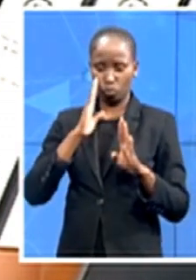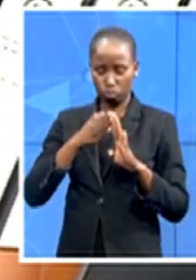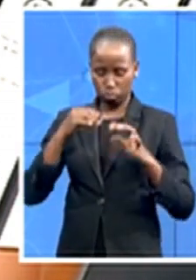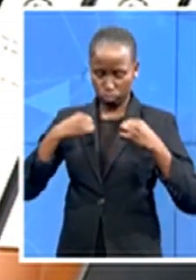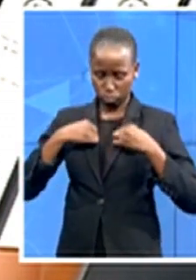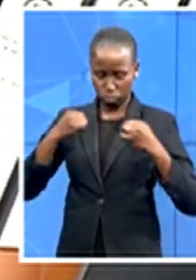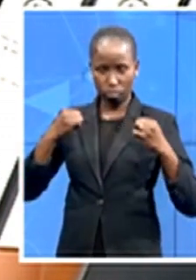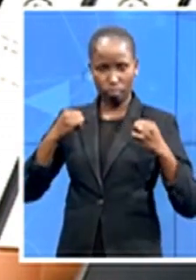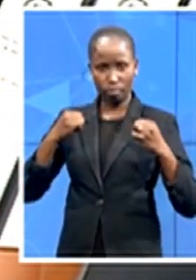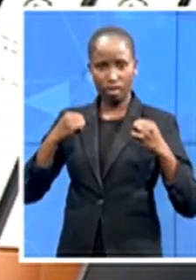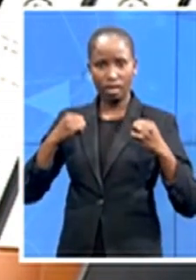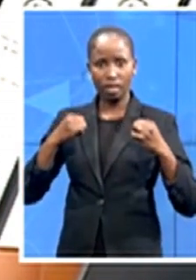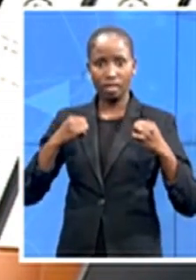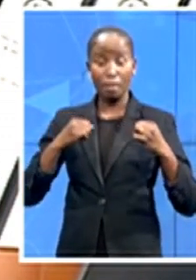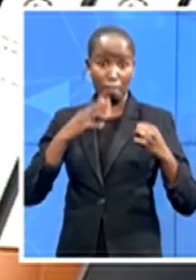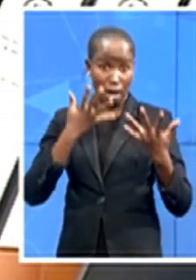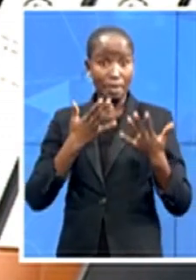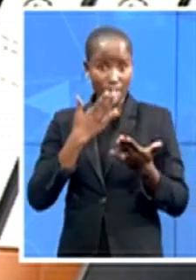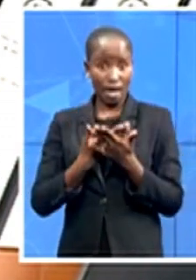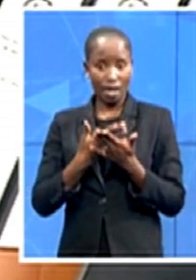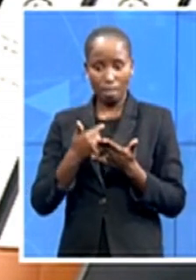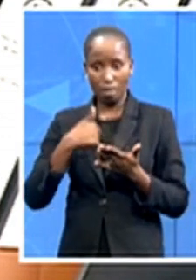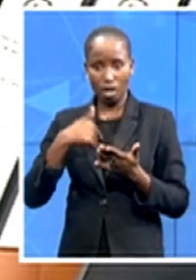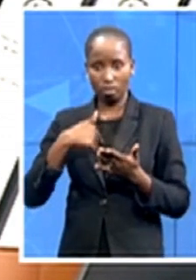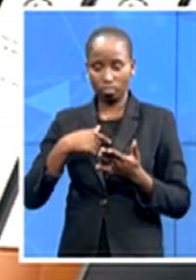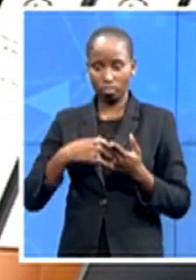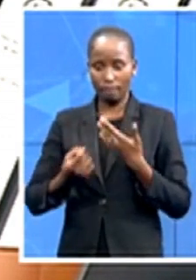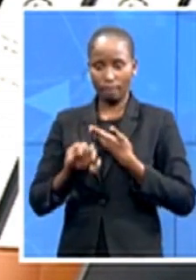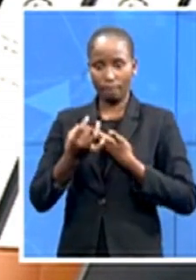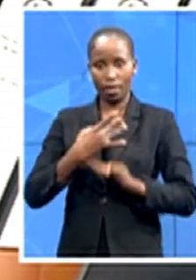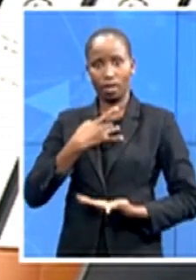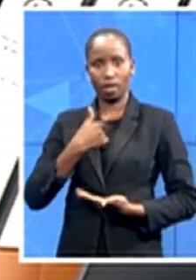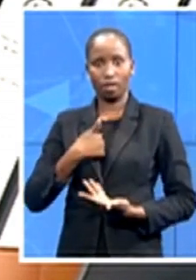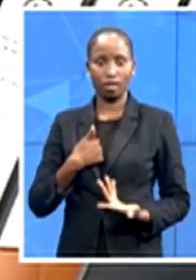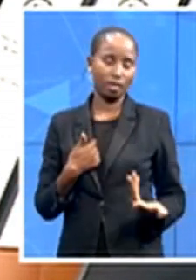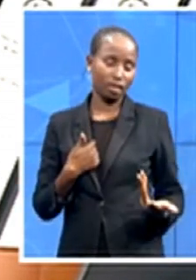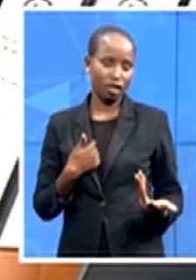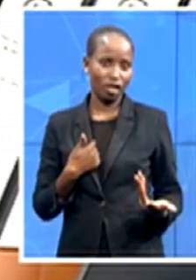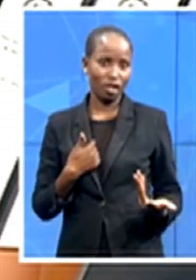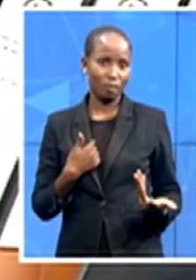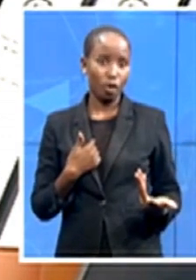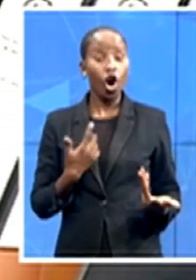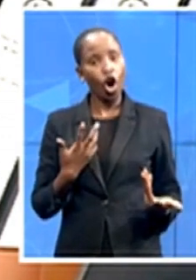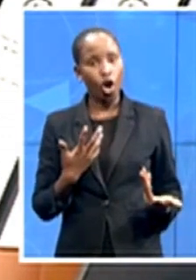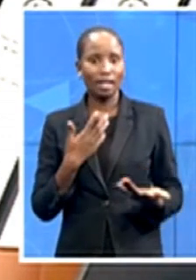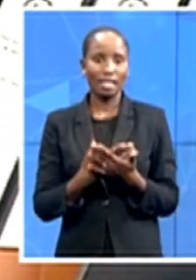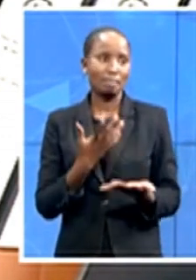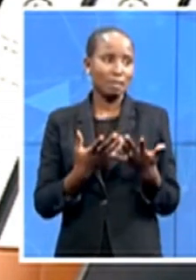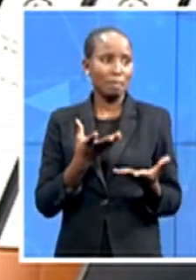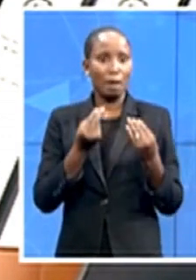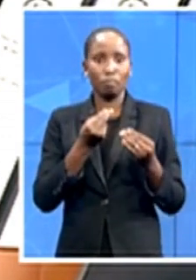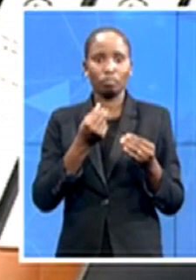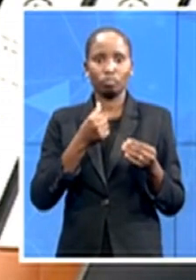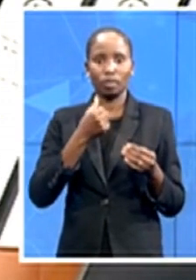office, with the same consequences as resignation, in that my ability to